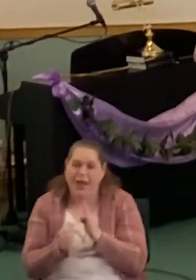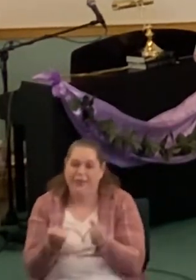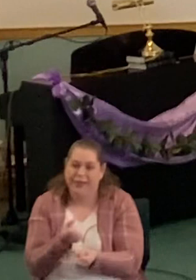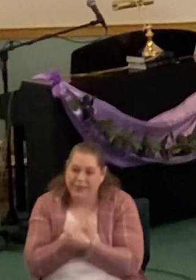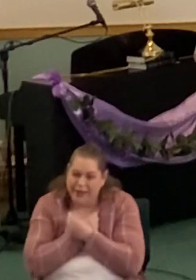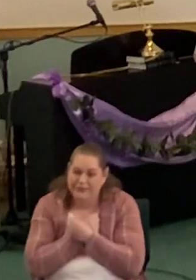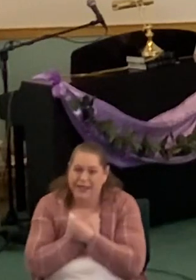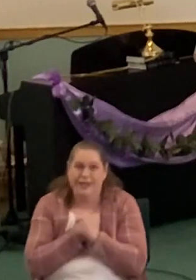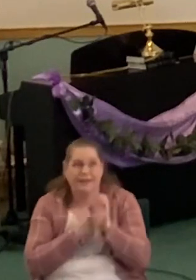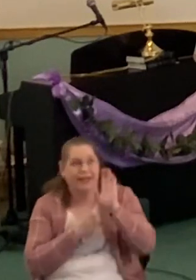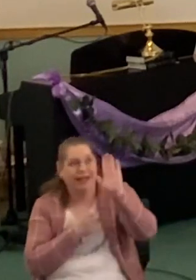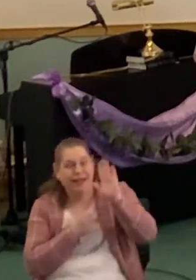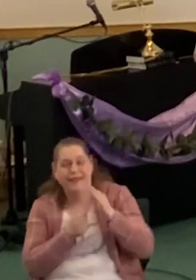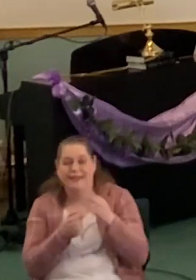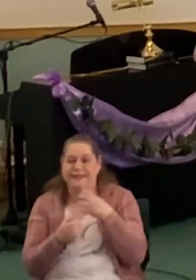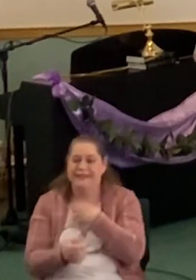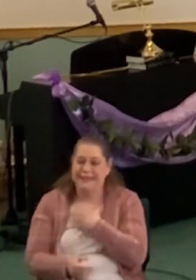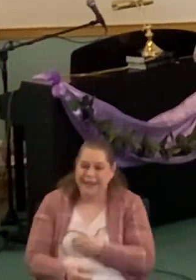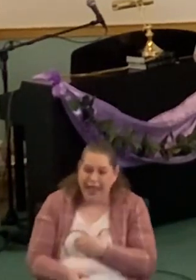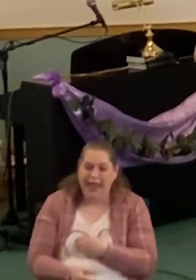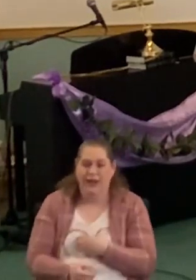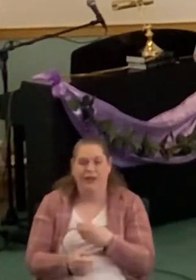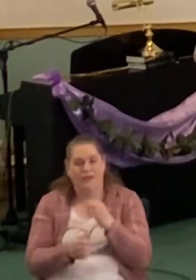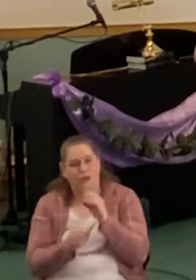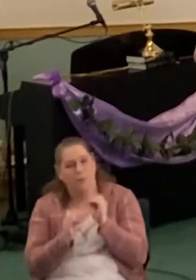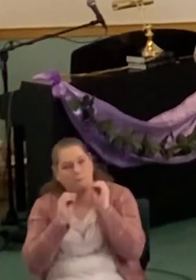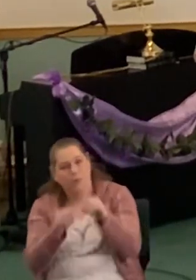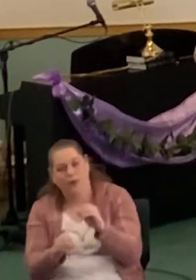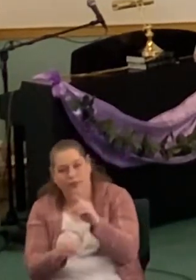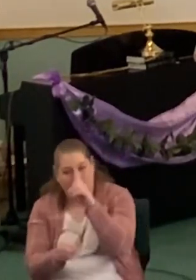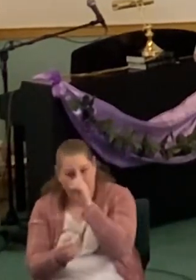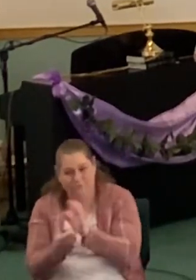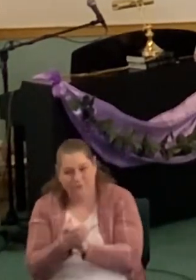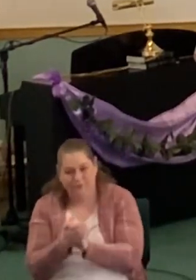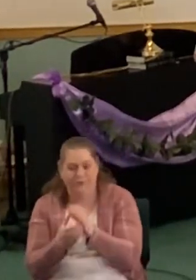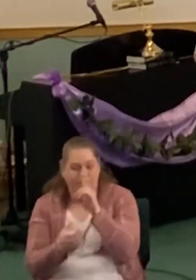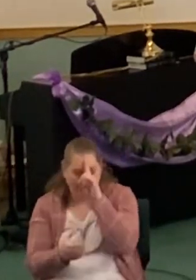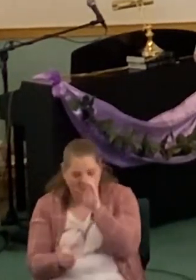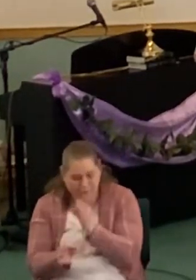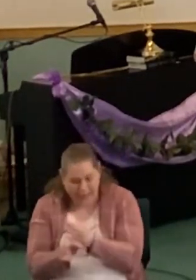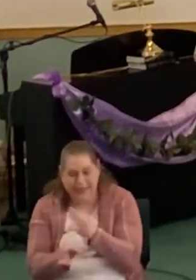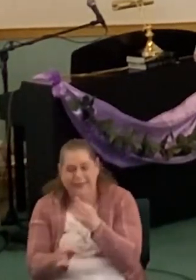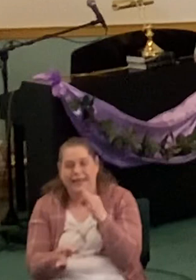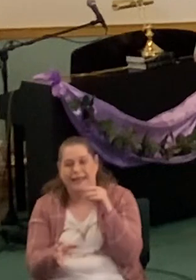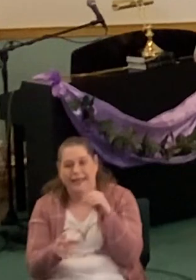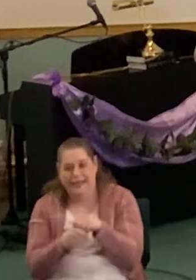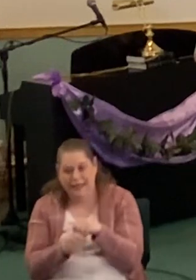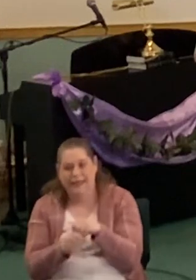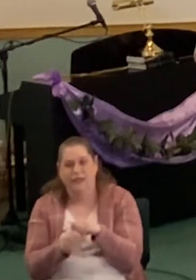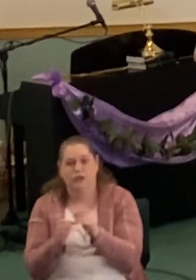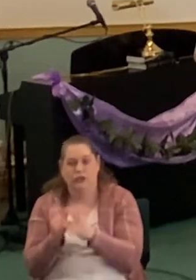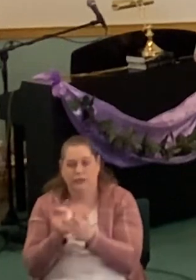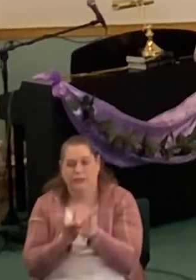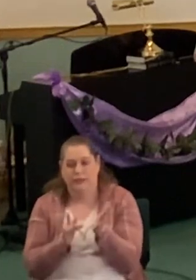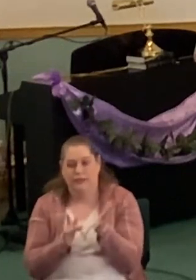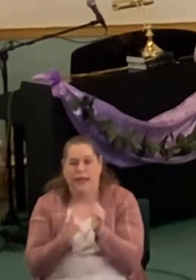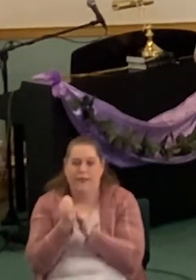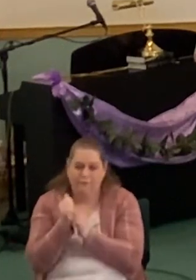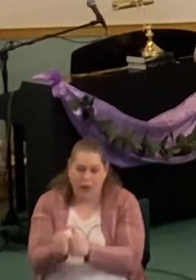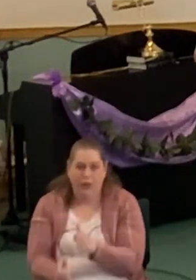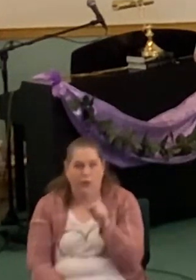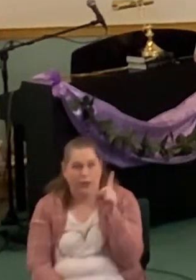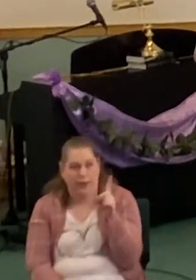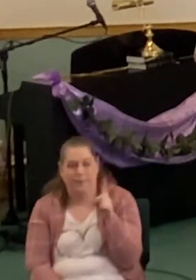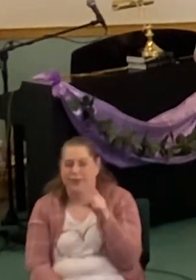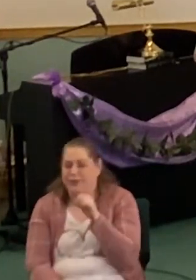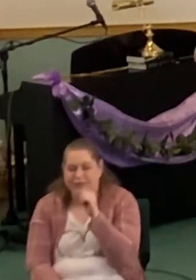his desire is for us to place our faith in Jesus and to obediently follow him. There's not a list of rules